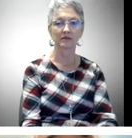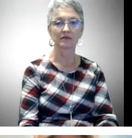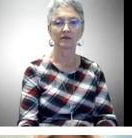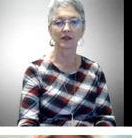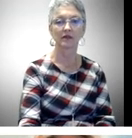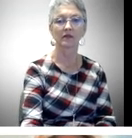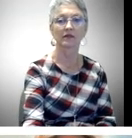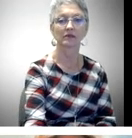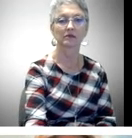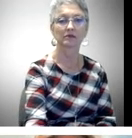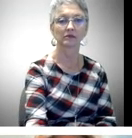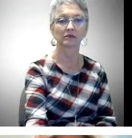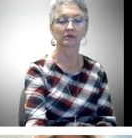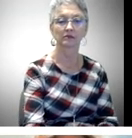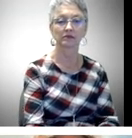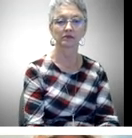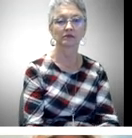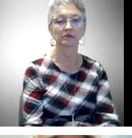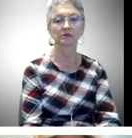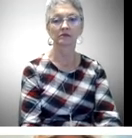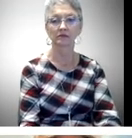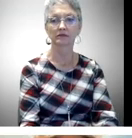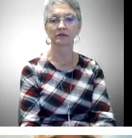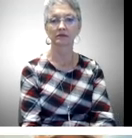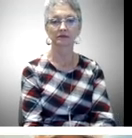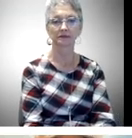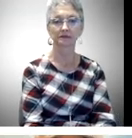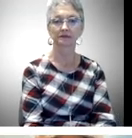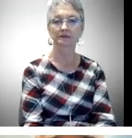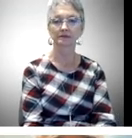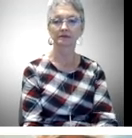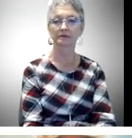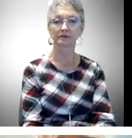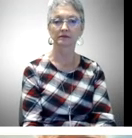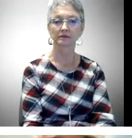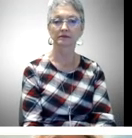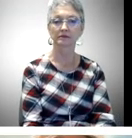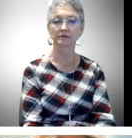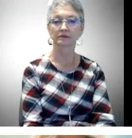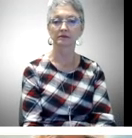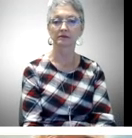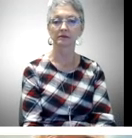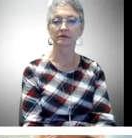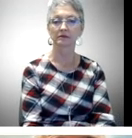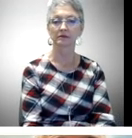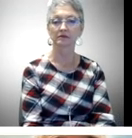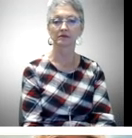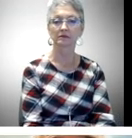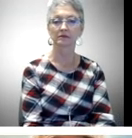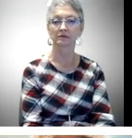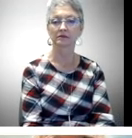And so the underlying principle for supported decision-making is that we have a constitutional right